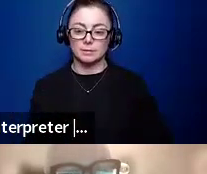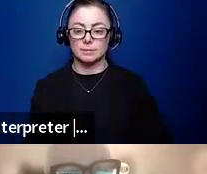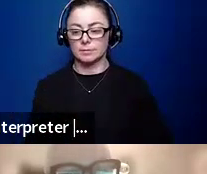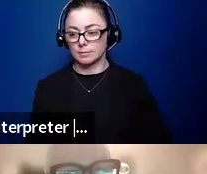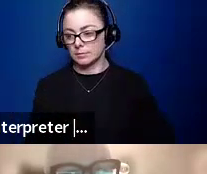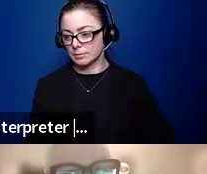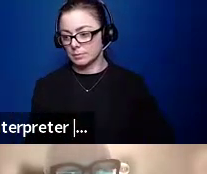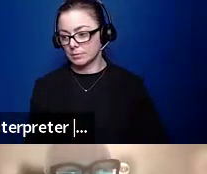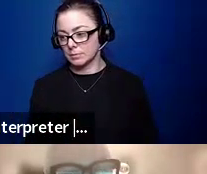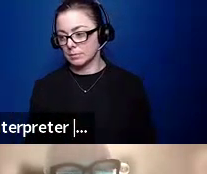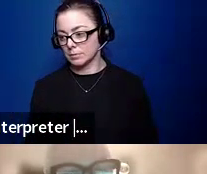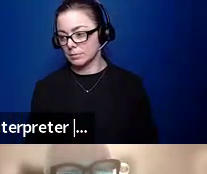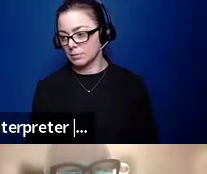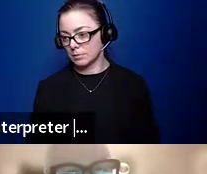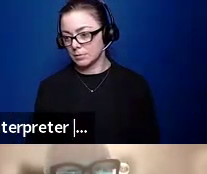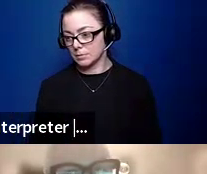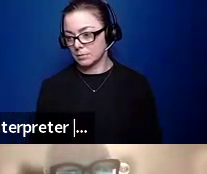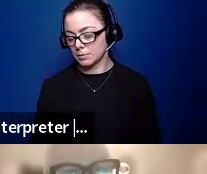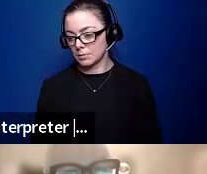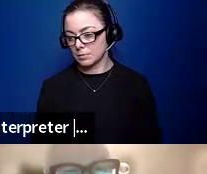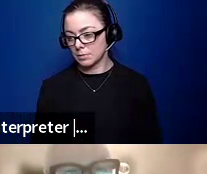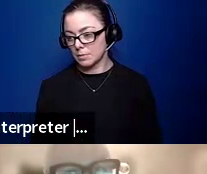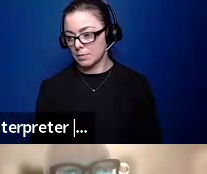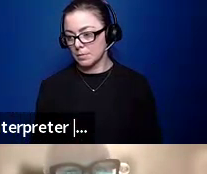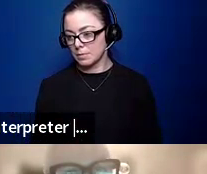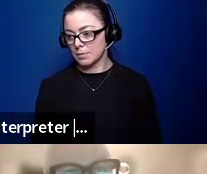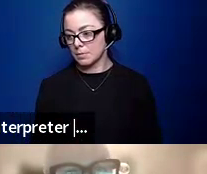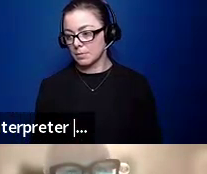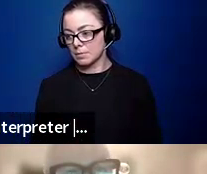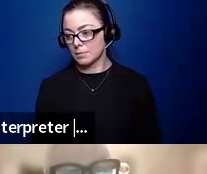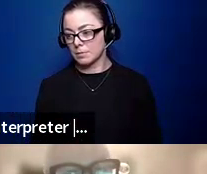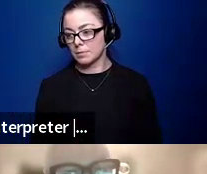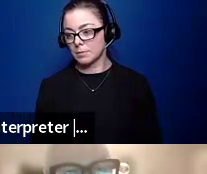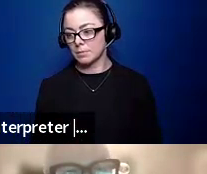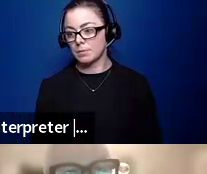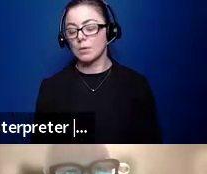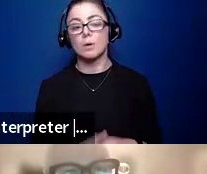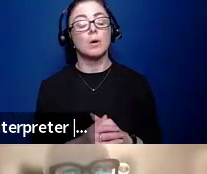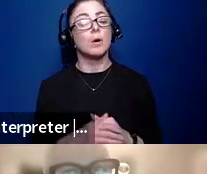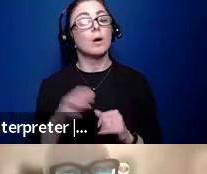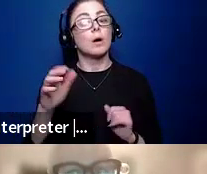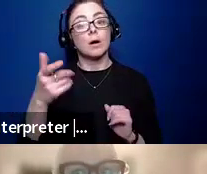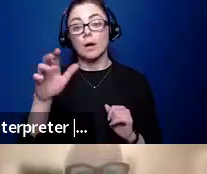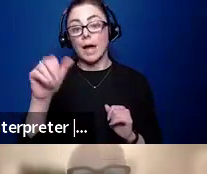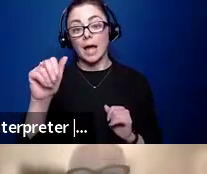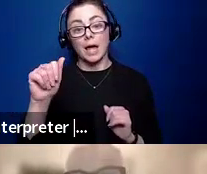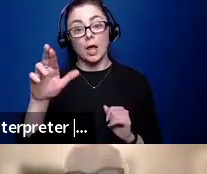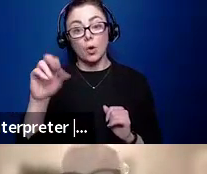Thank you, Chelsea, so much for joining and sharing your story tonight. Thank you. Erin Schmidt.